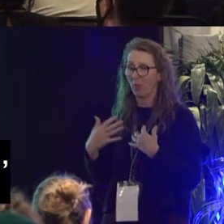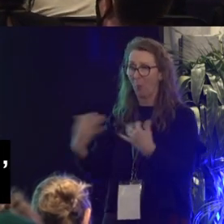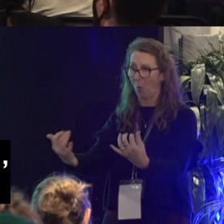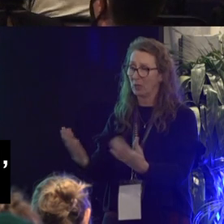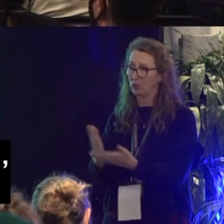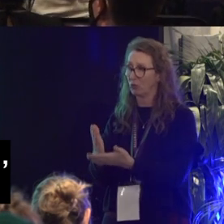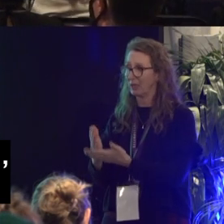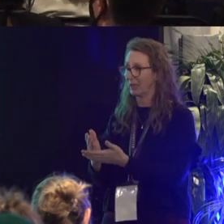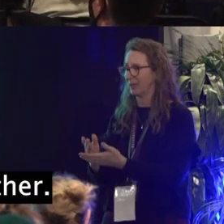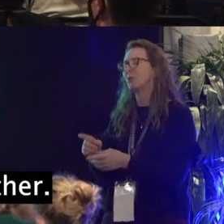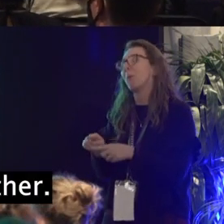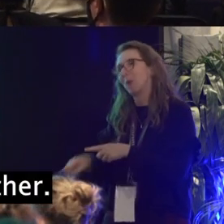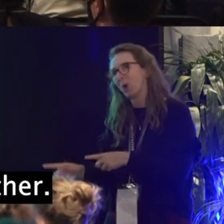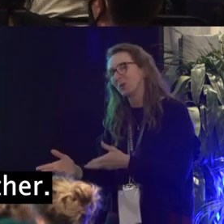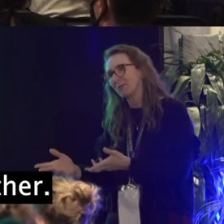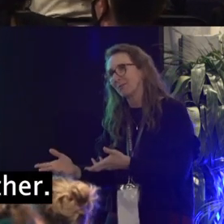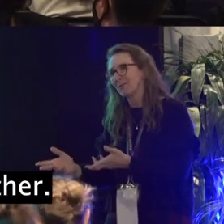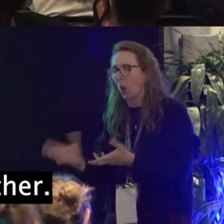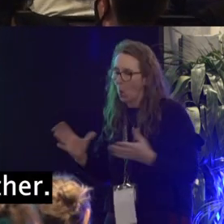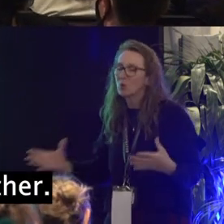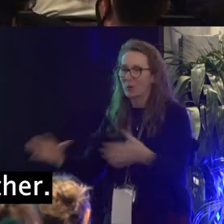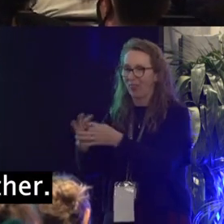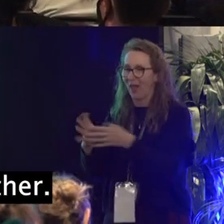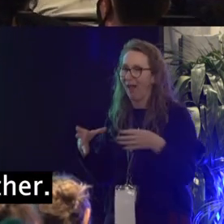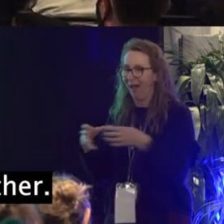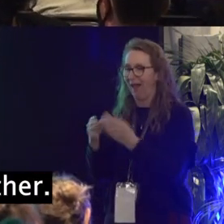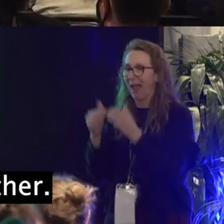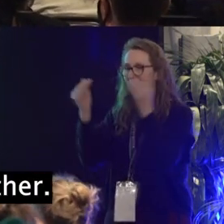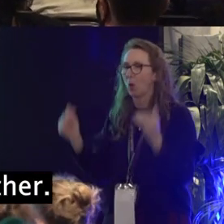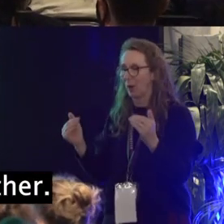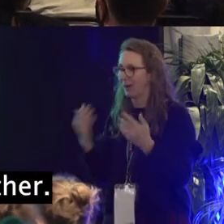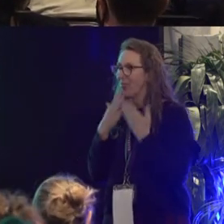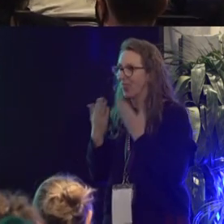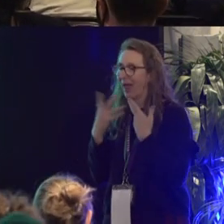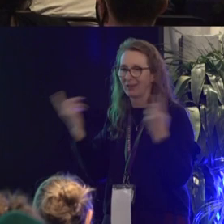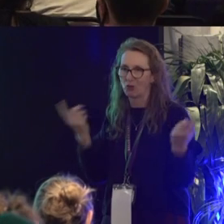guess. Not most of all. Let's all together thank each other.